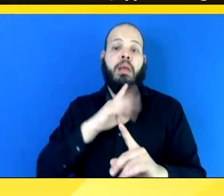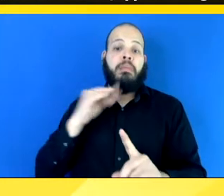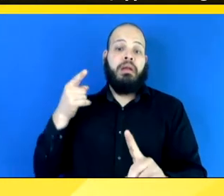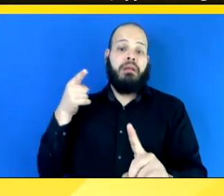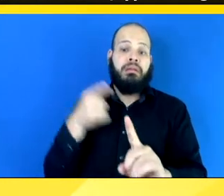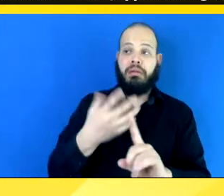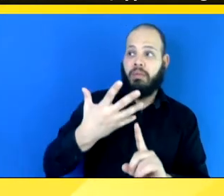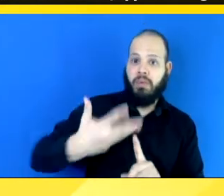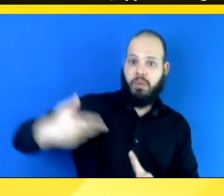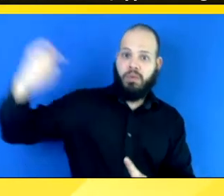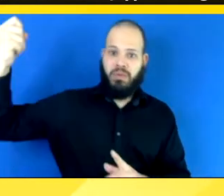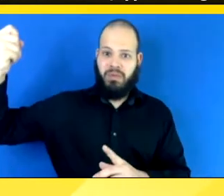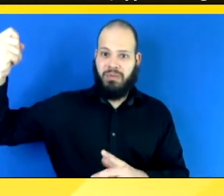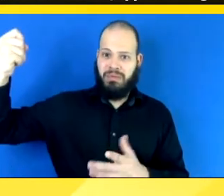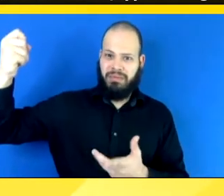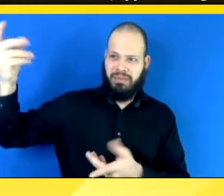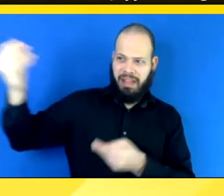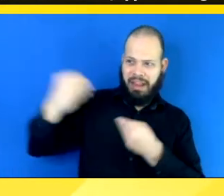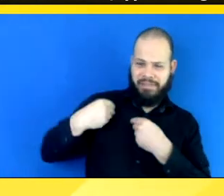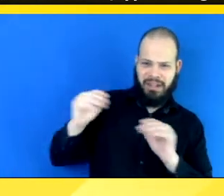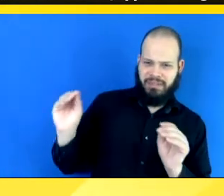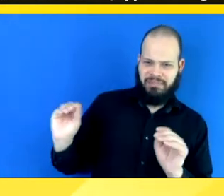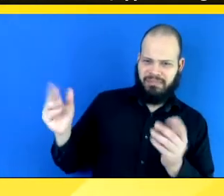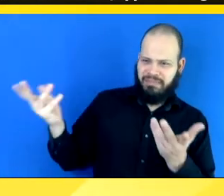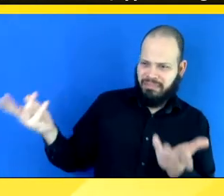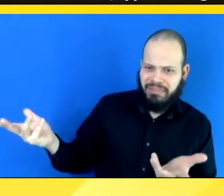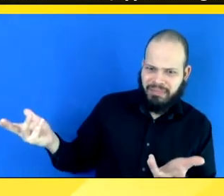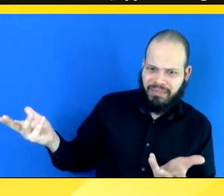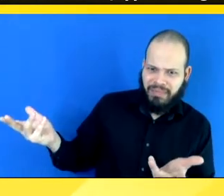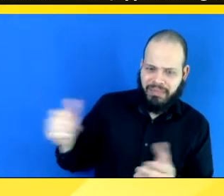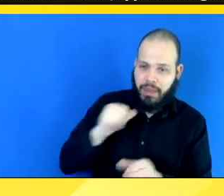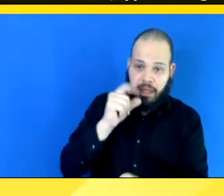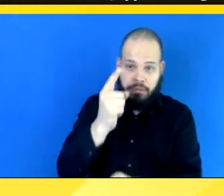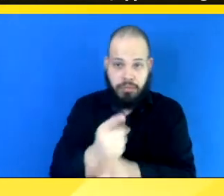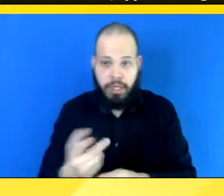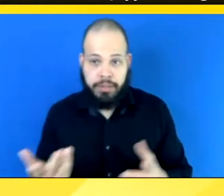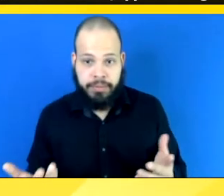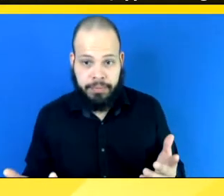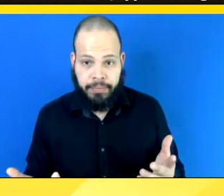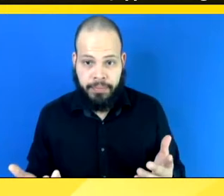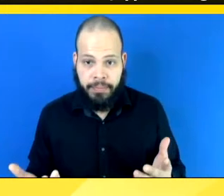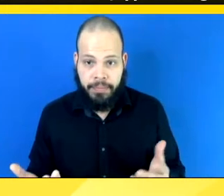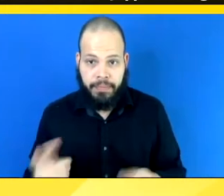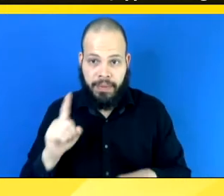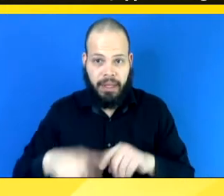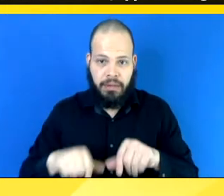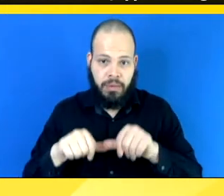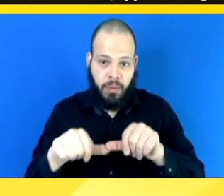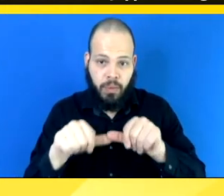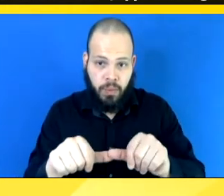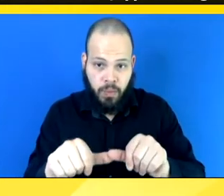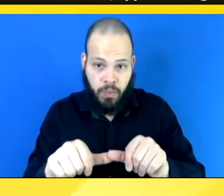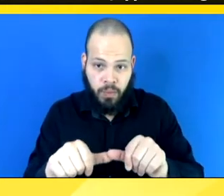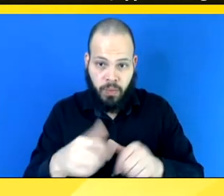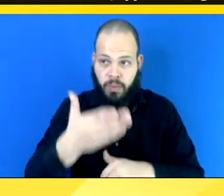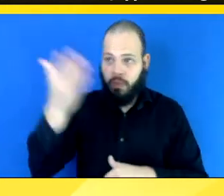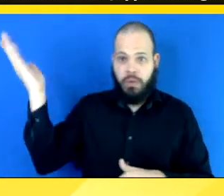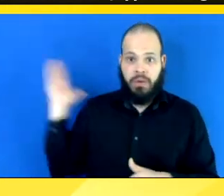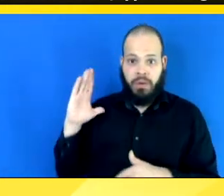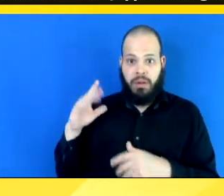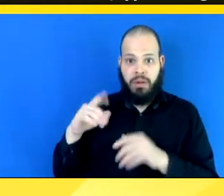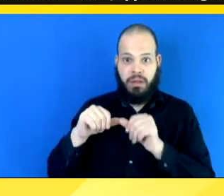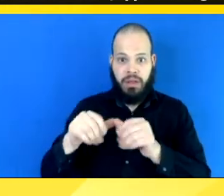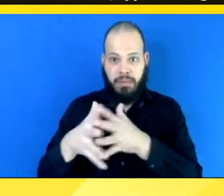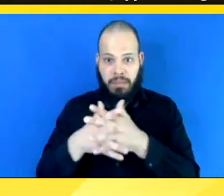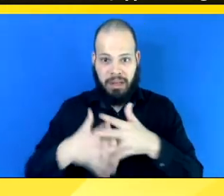right. We cannot continue like this, and we won't continue like this. And America says we will not continue like this. We are in this